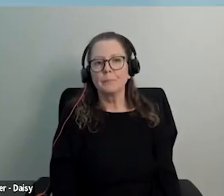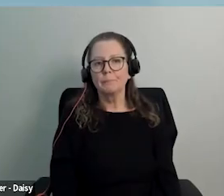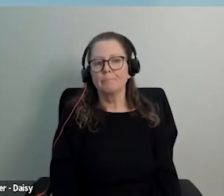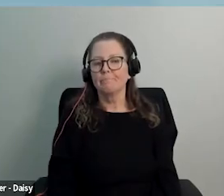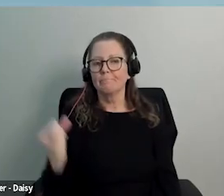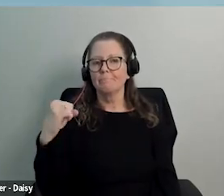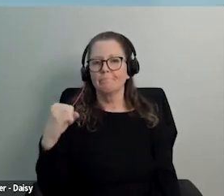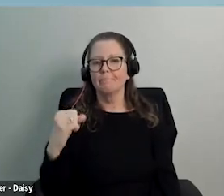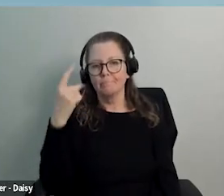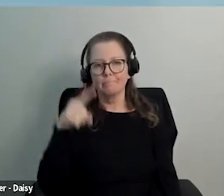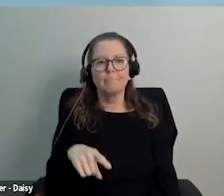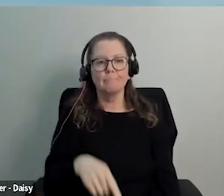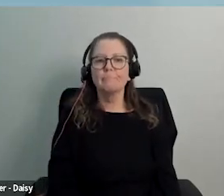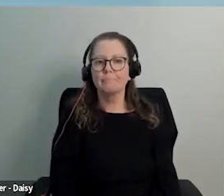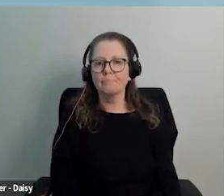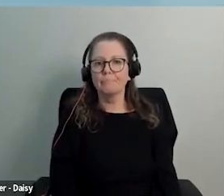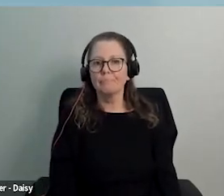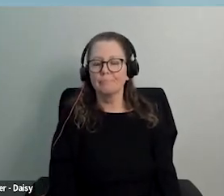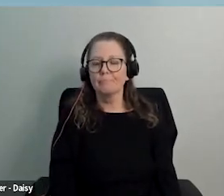Yes, absolutely.